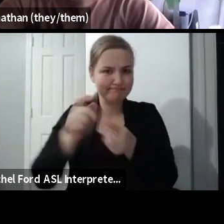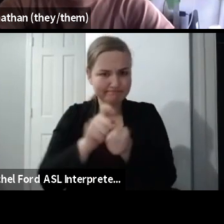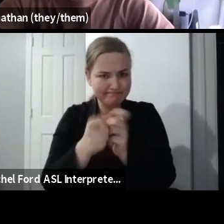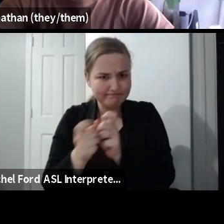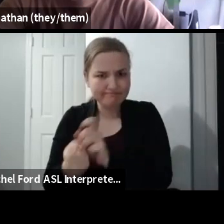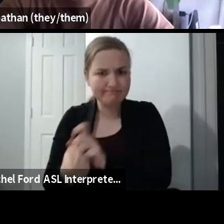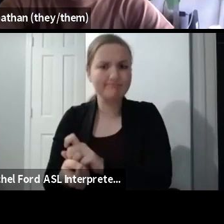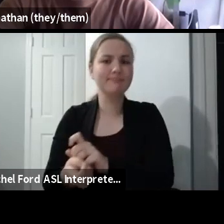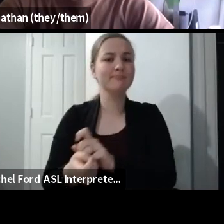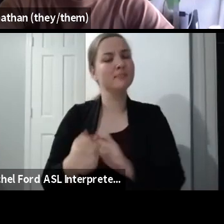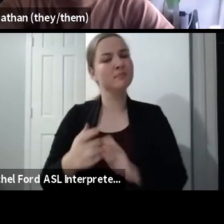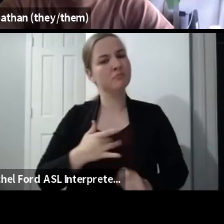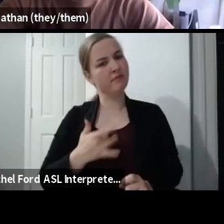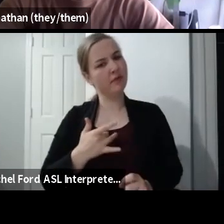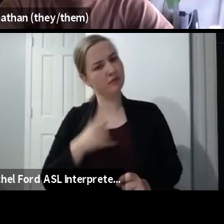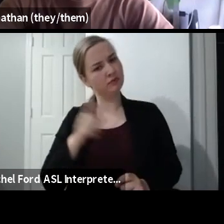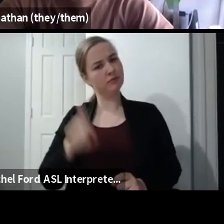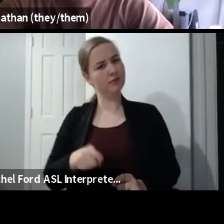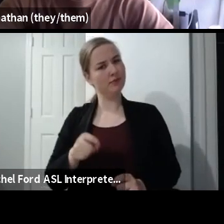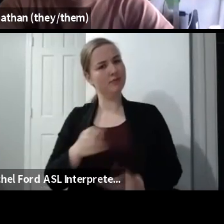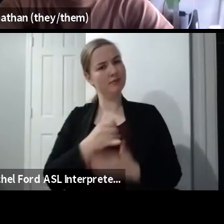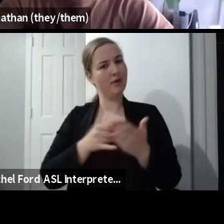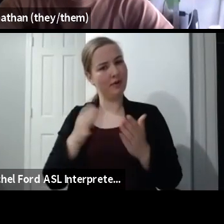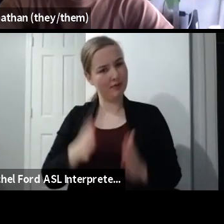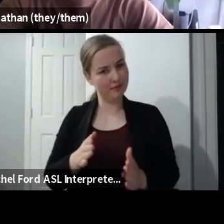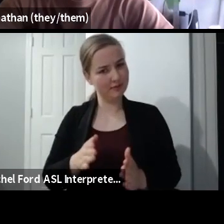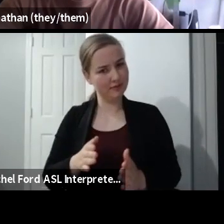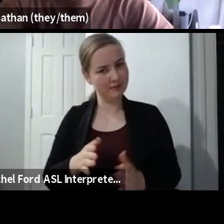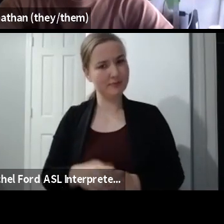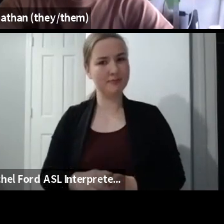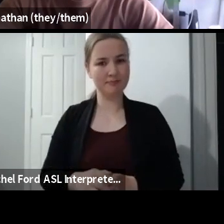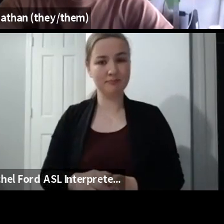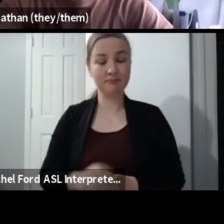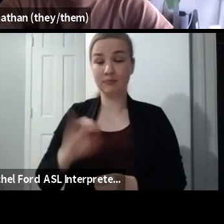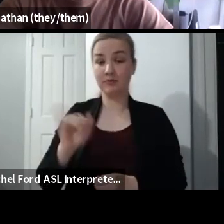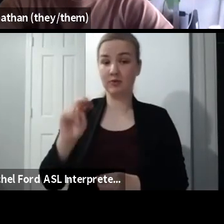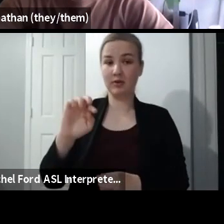artist. And Jonathan named many of them, but